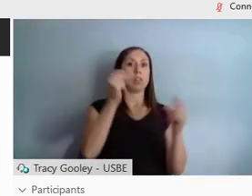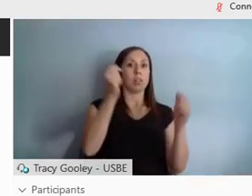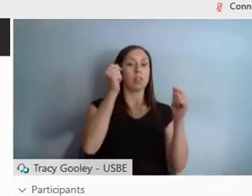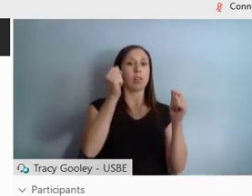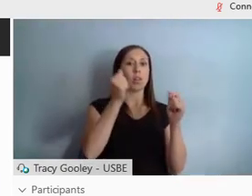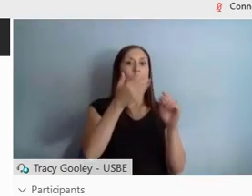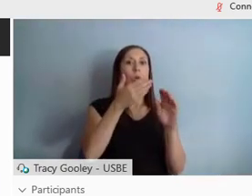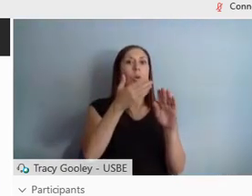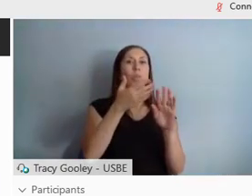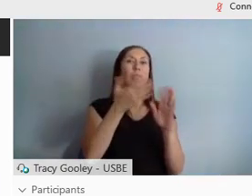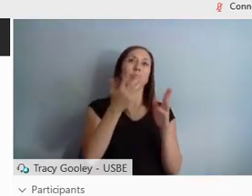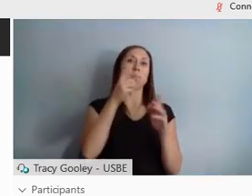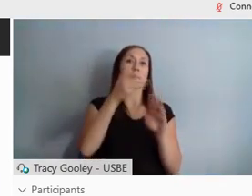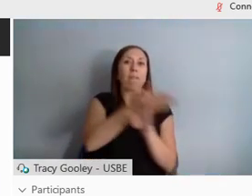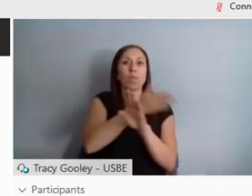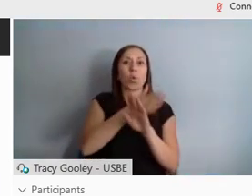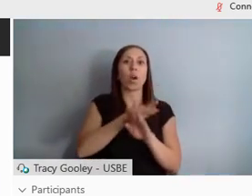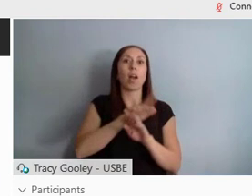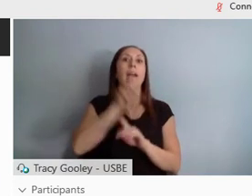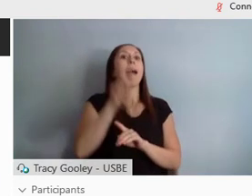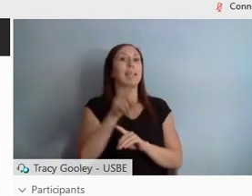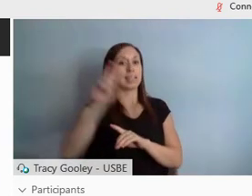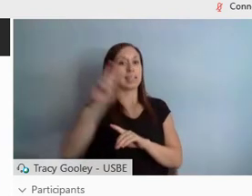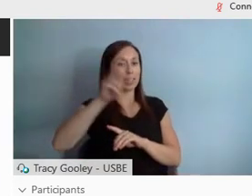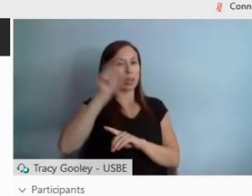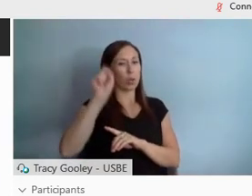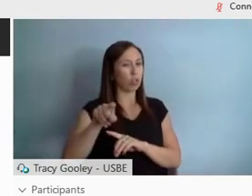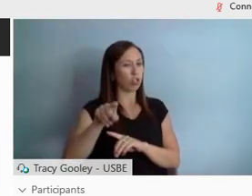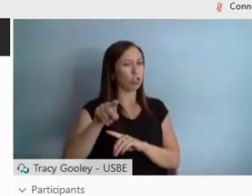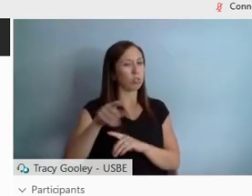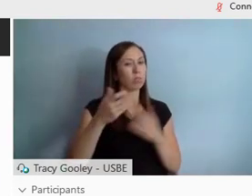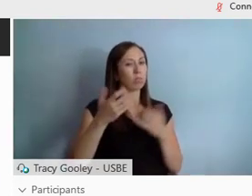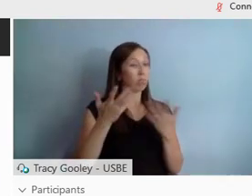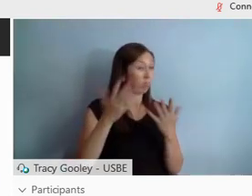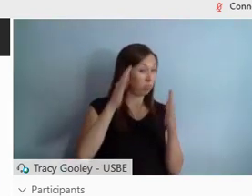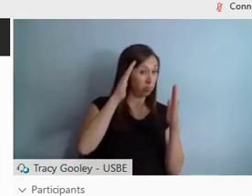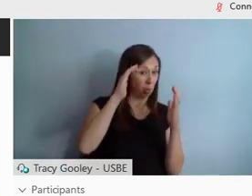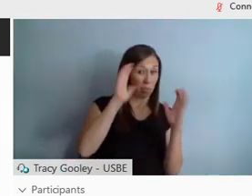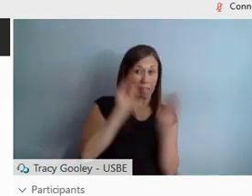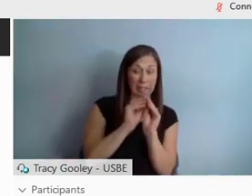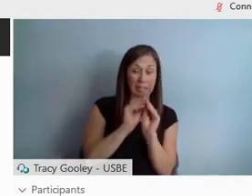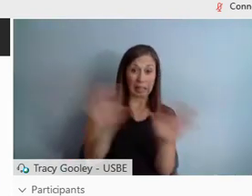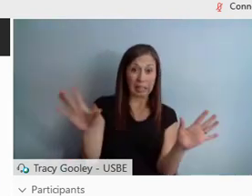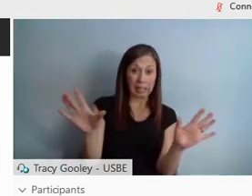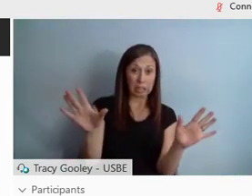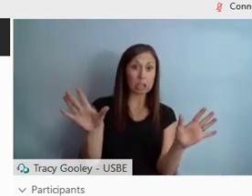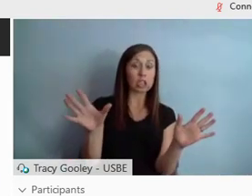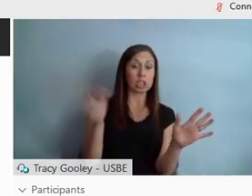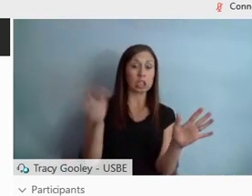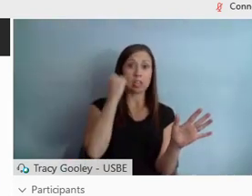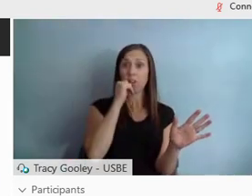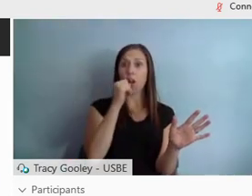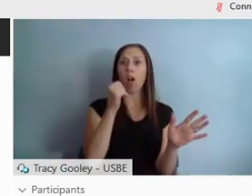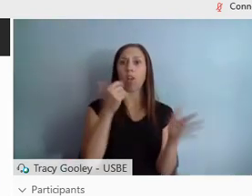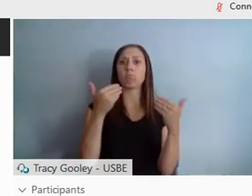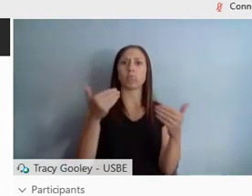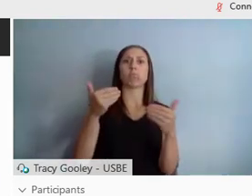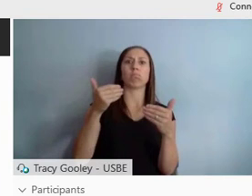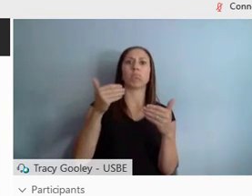the prompt of an additional question. So hopefully that makes sense. If not, feel free